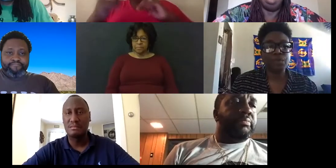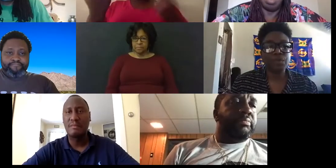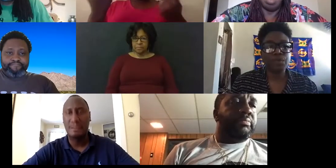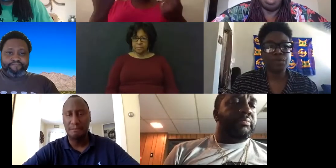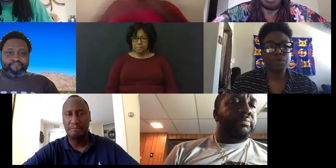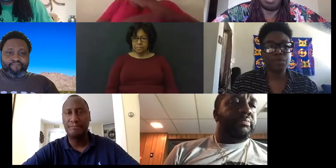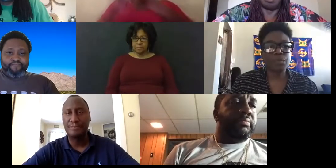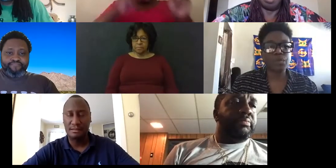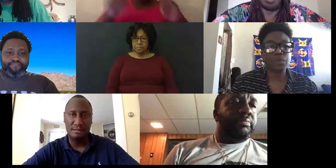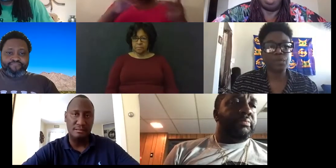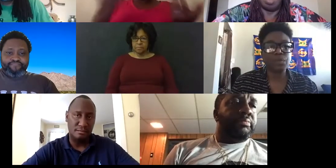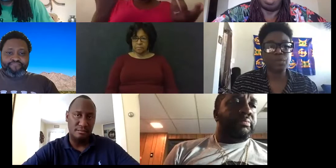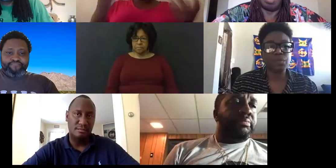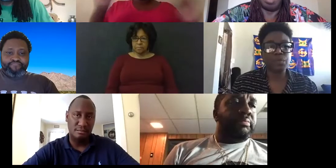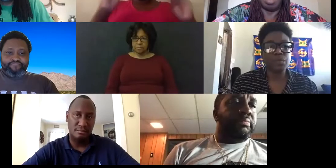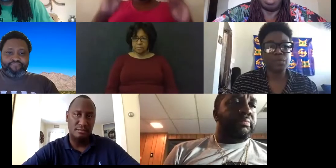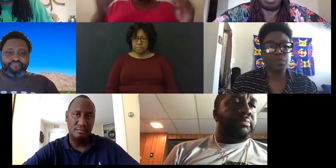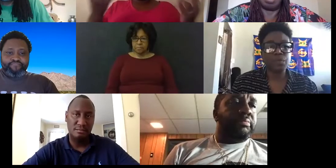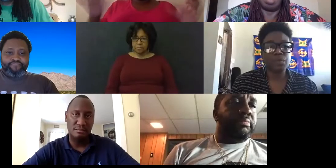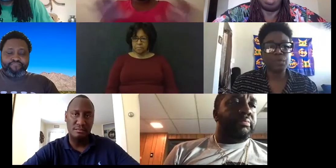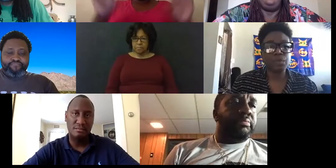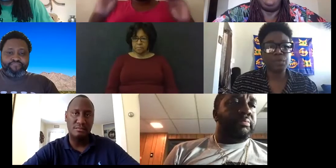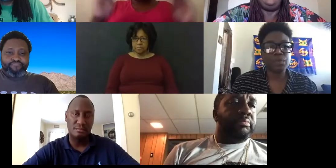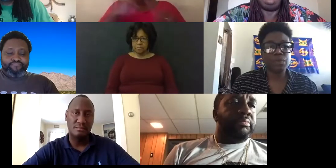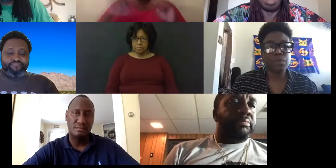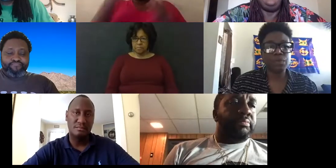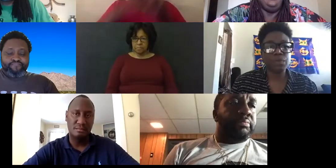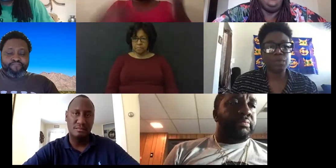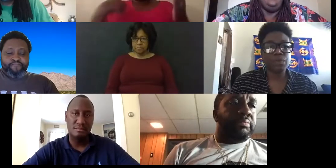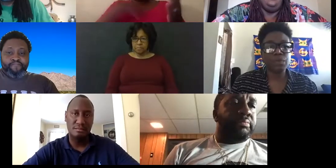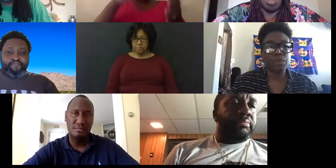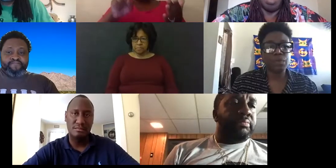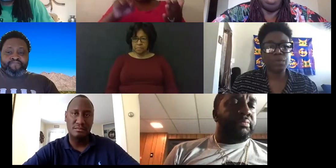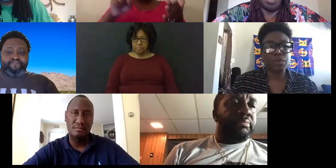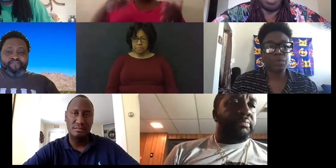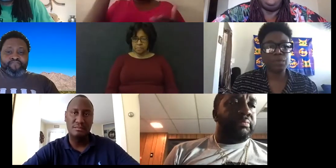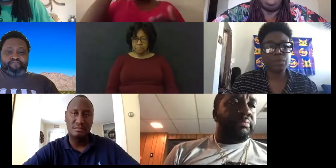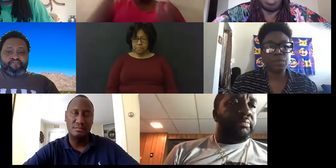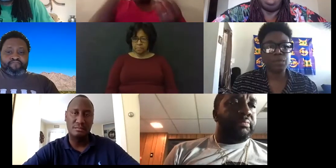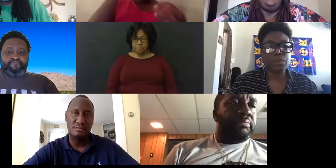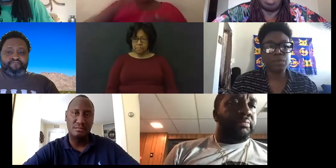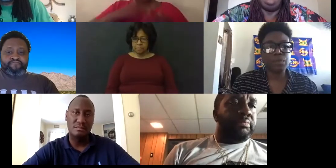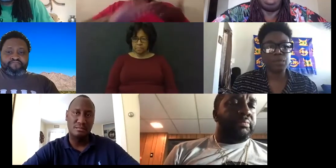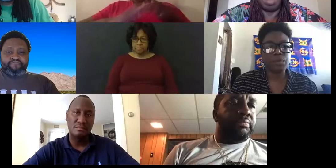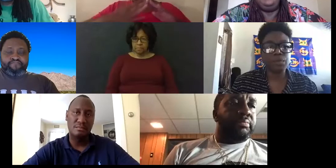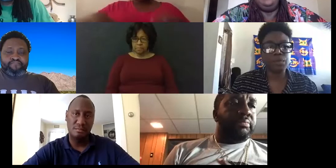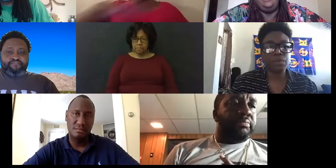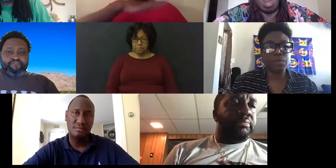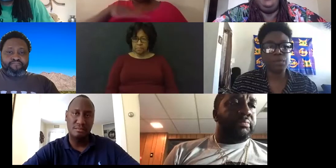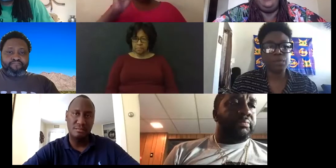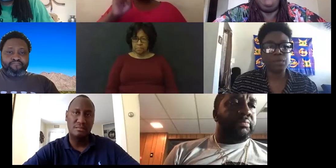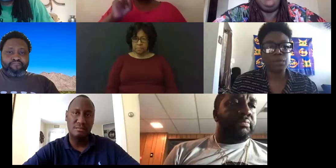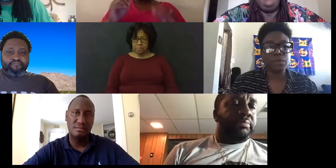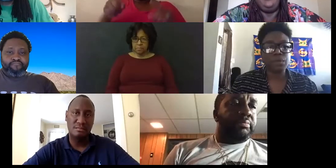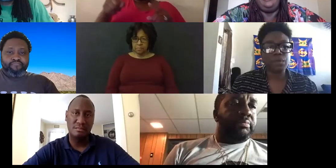And in terms of what our community needs in terms of information, we can't, a lot of the institutions